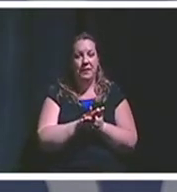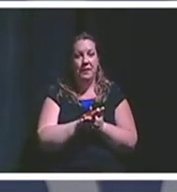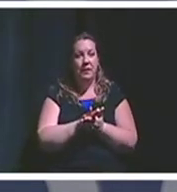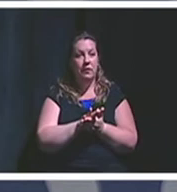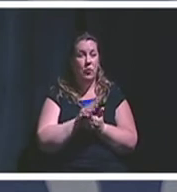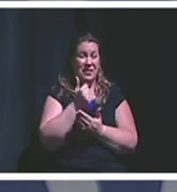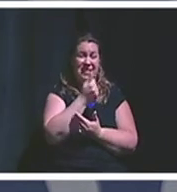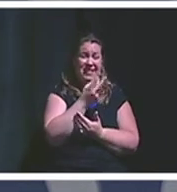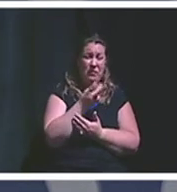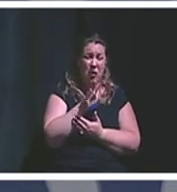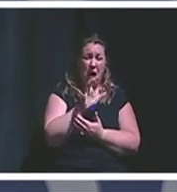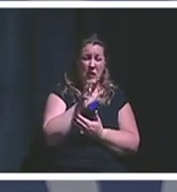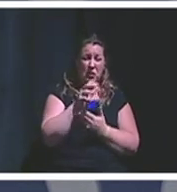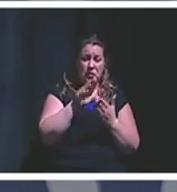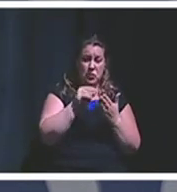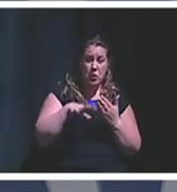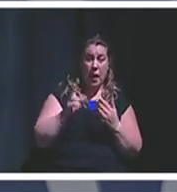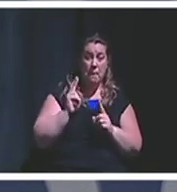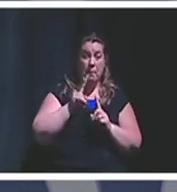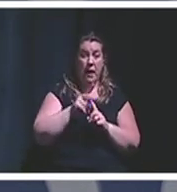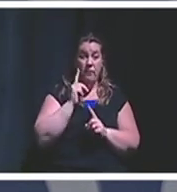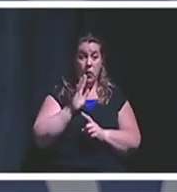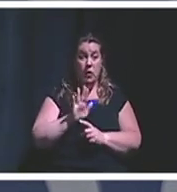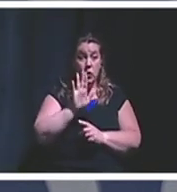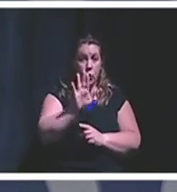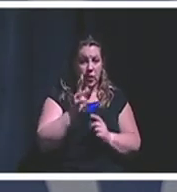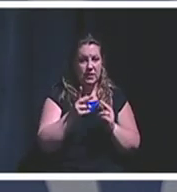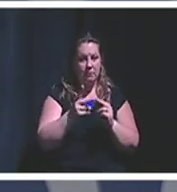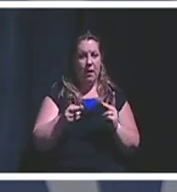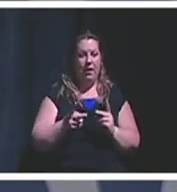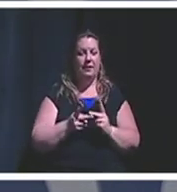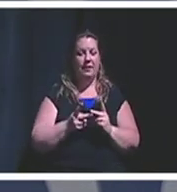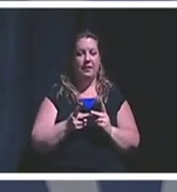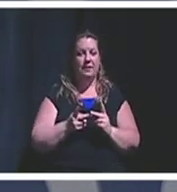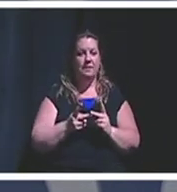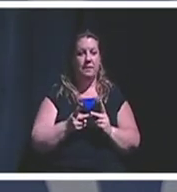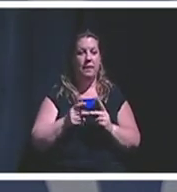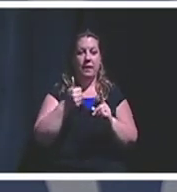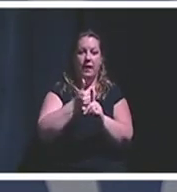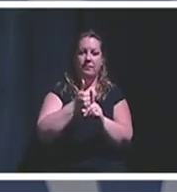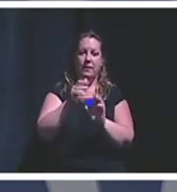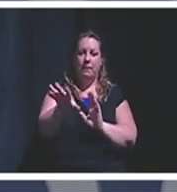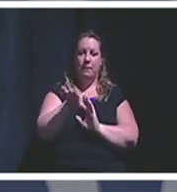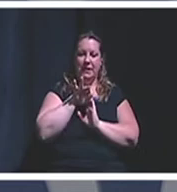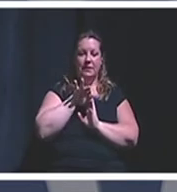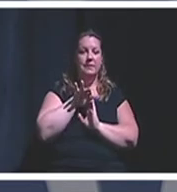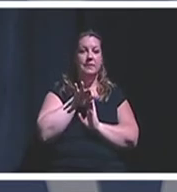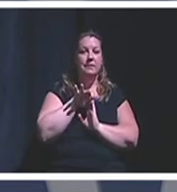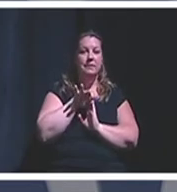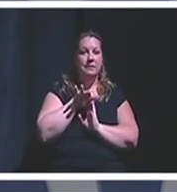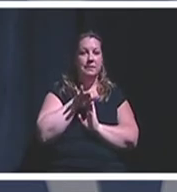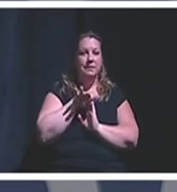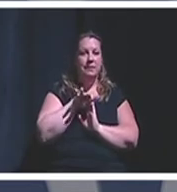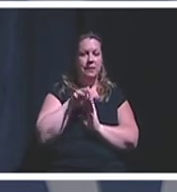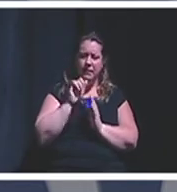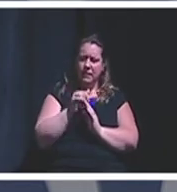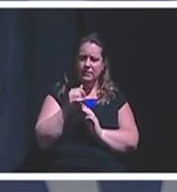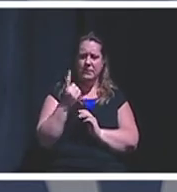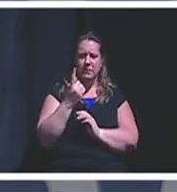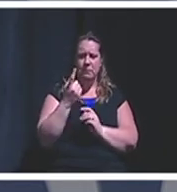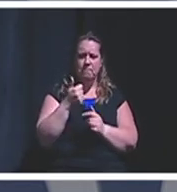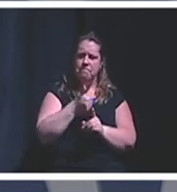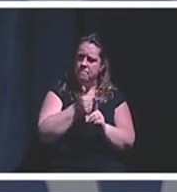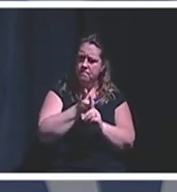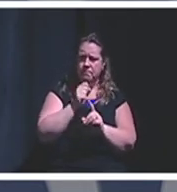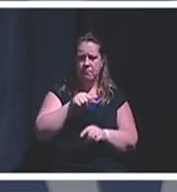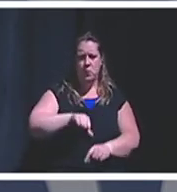students applied for your spot in law school, you were selected, which is something you should always be proud